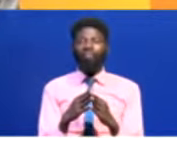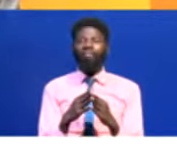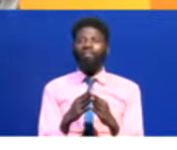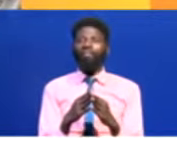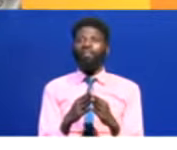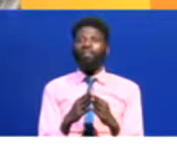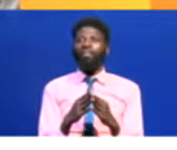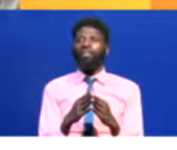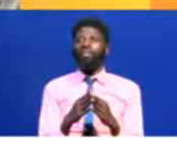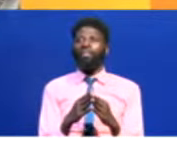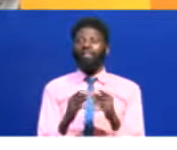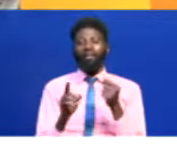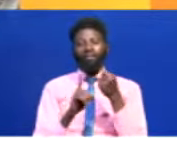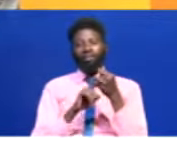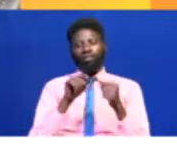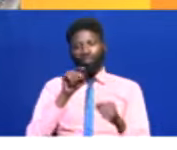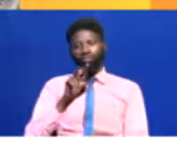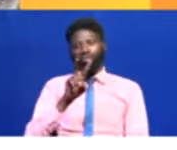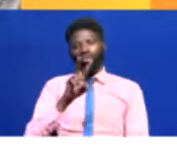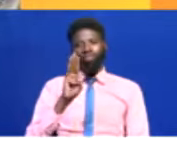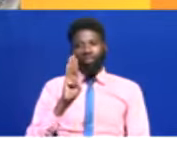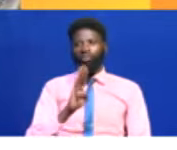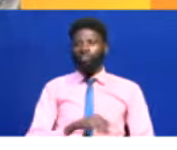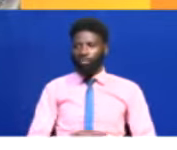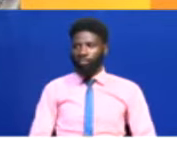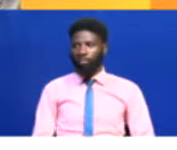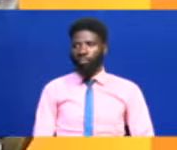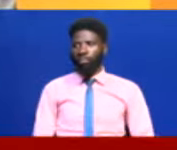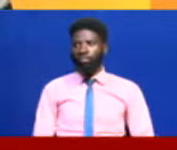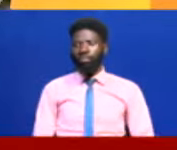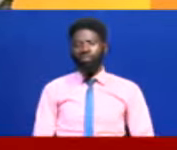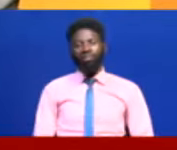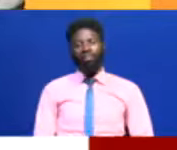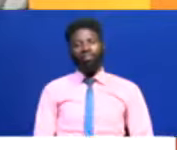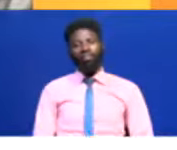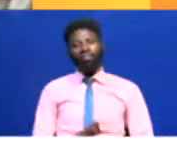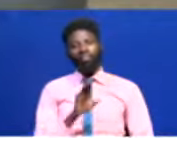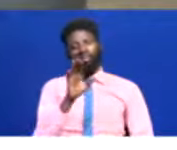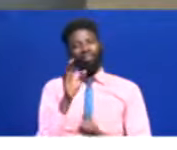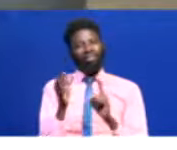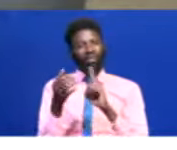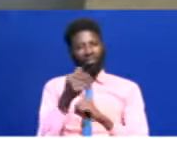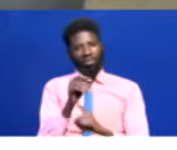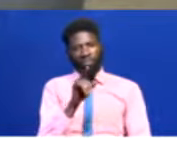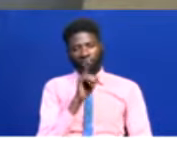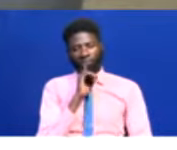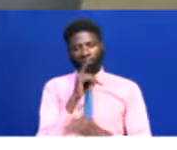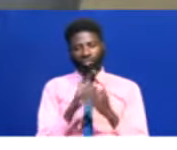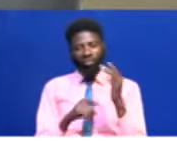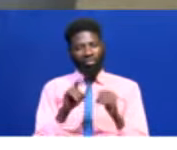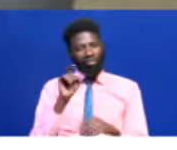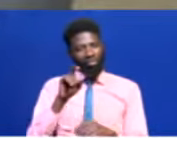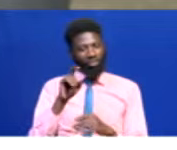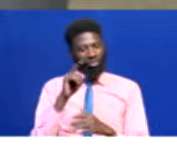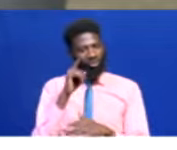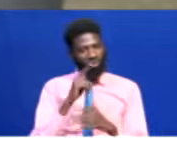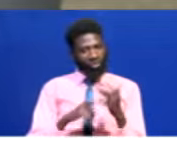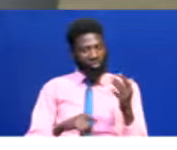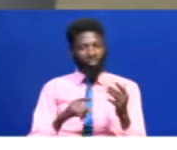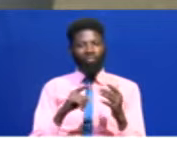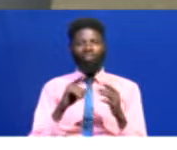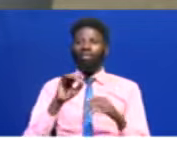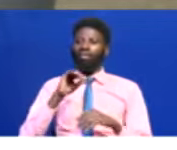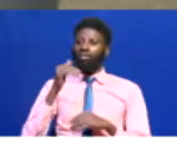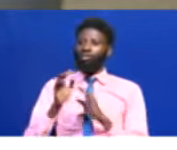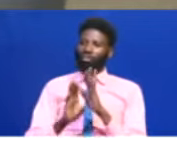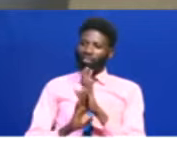contribution will be 6.2 billion. 6.2 billion. Yes. In your achievements there, you've talked about cleaning up matters of urban